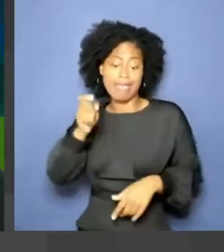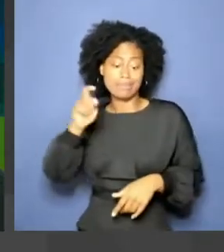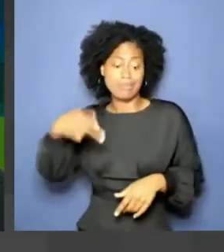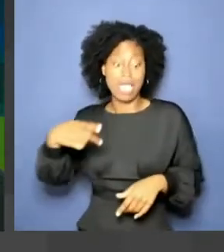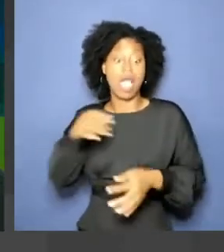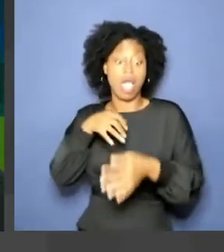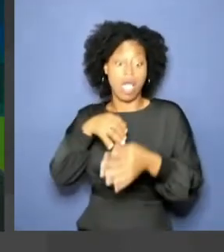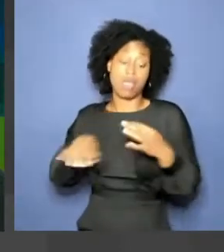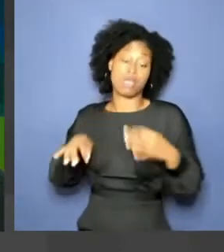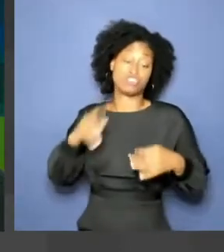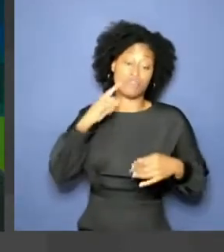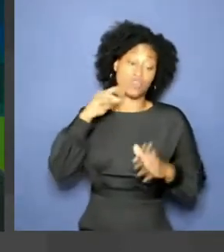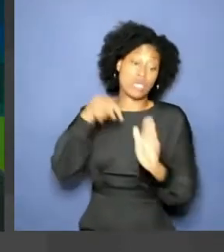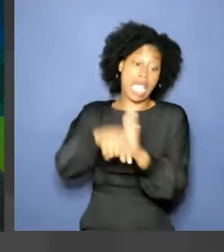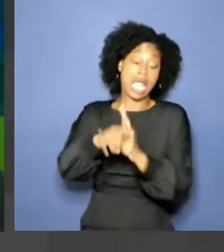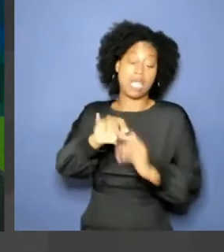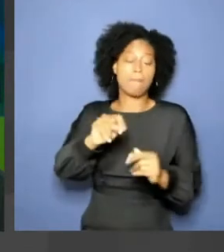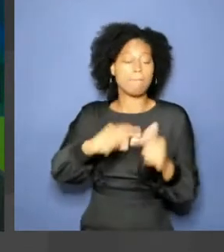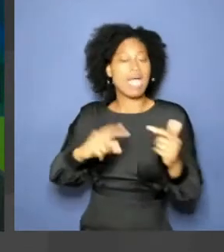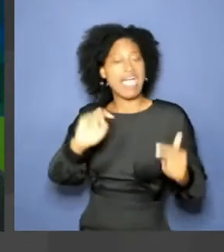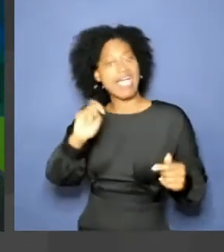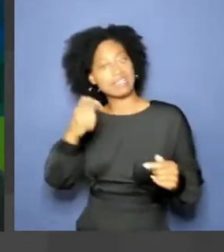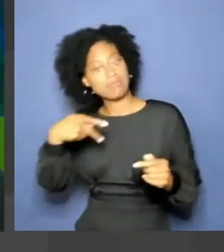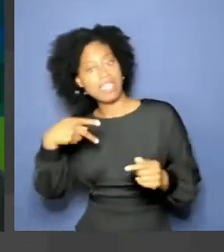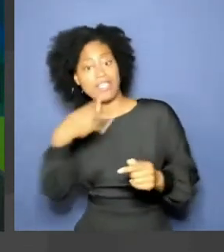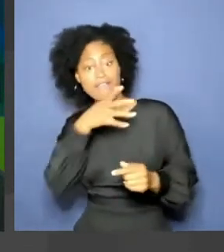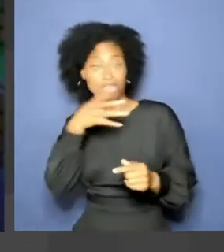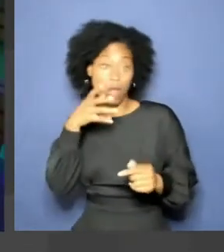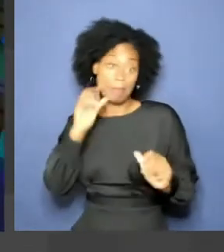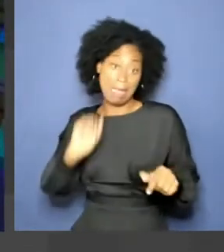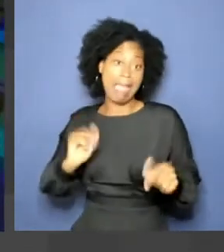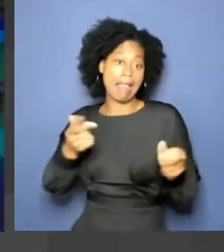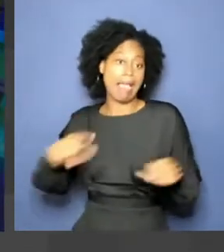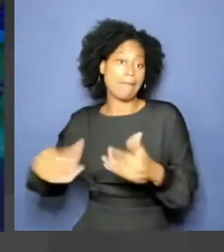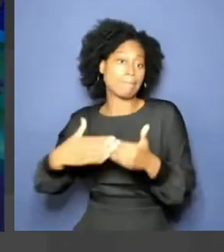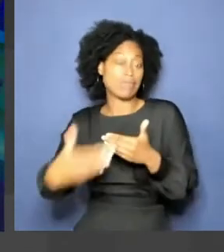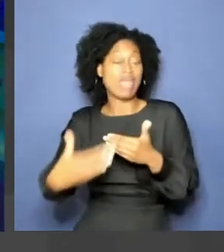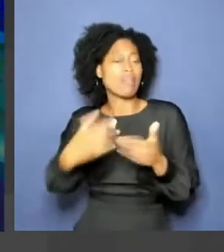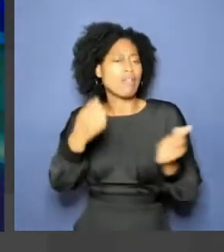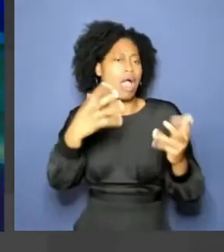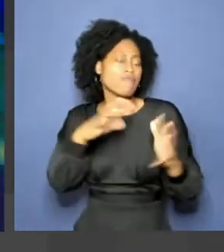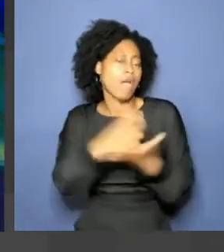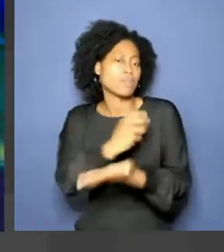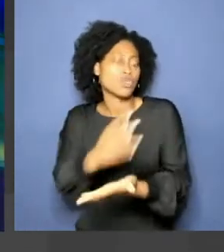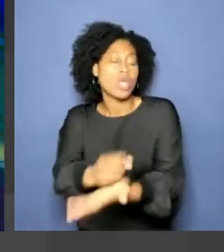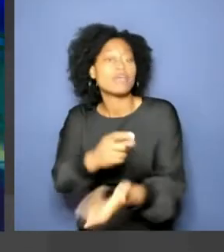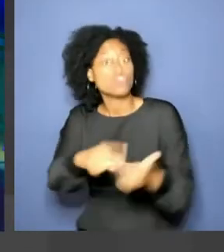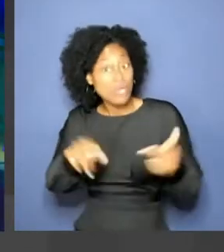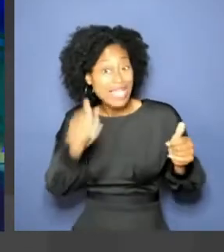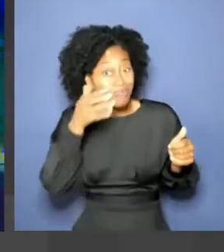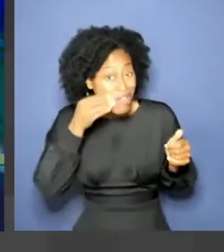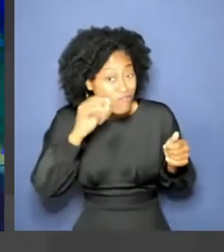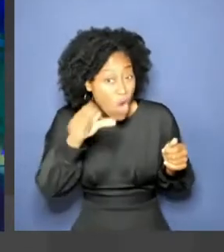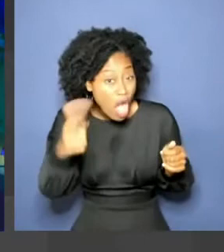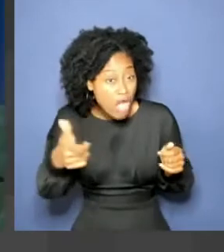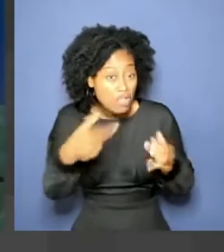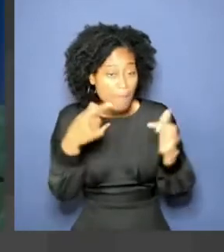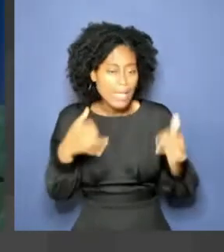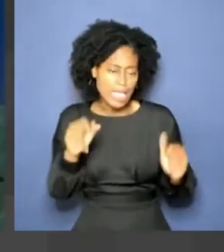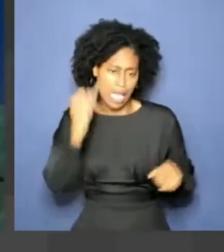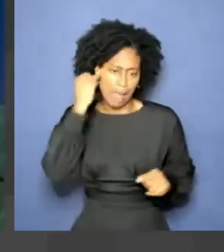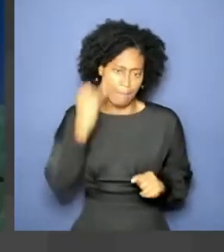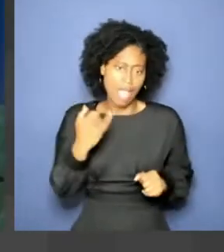some sort of XP farm. Ooh. There's lots of opportunities. And you can build like experiences for other players. Like imagine building like a